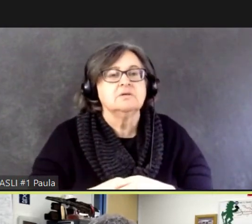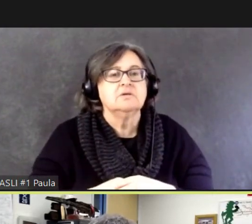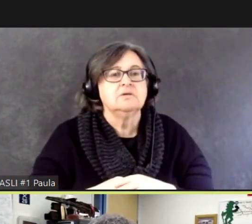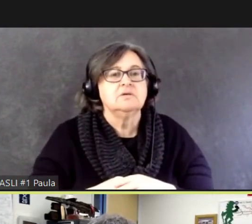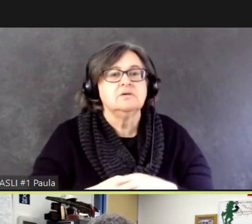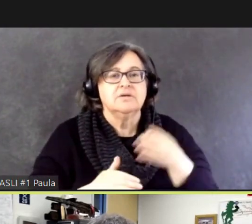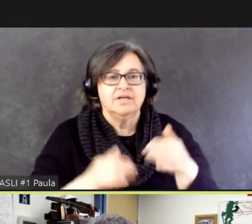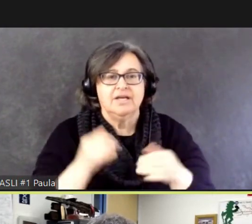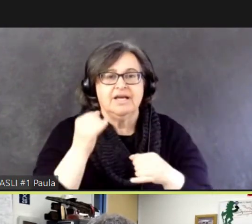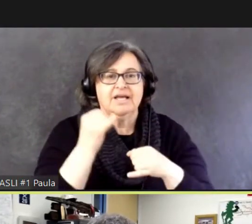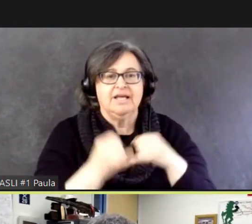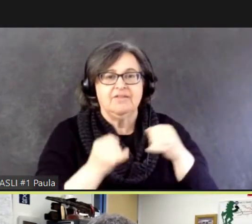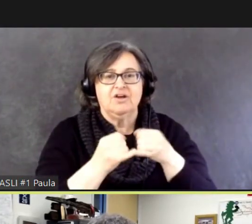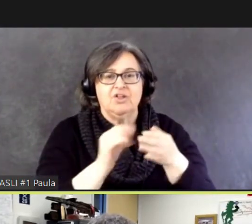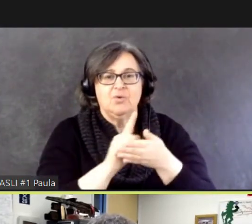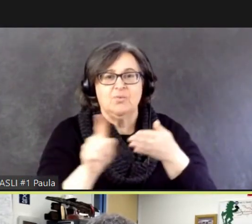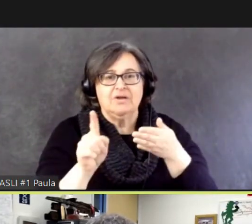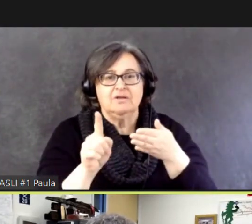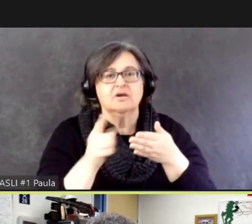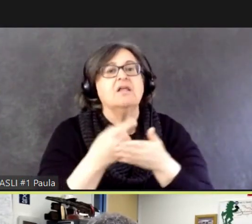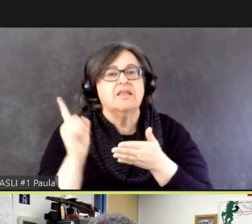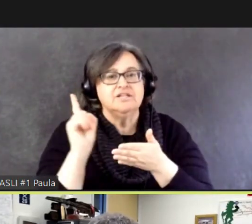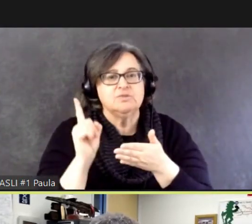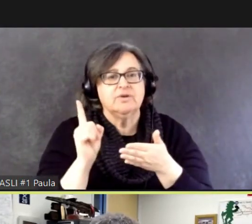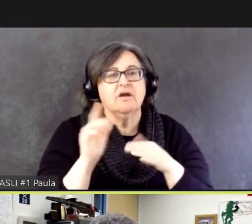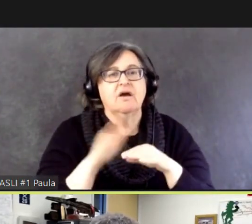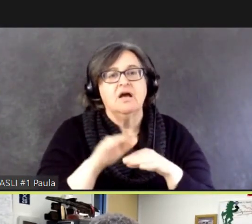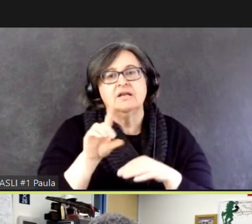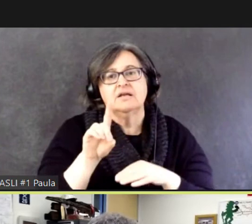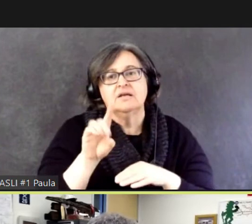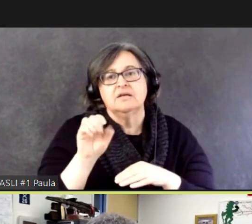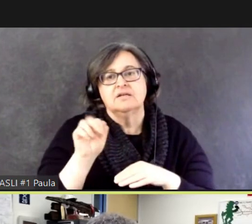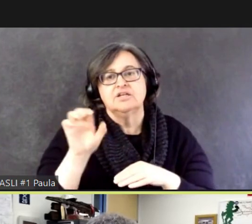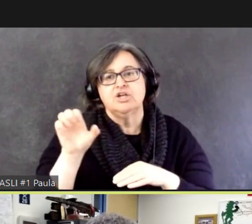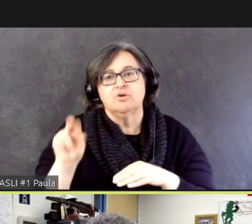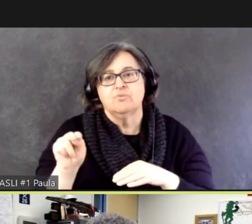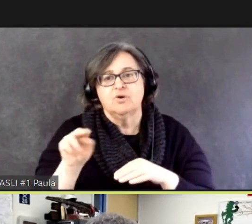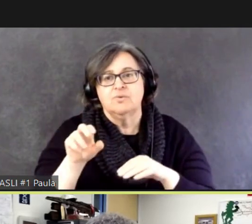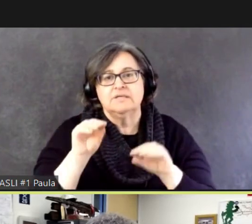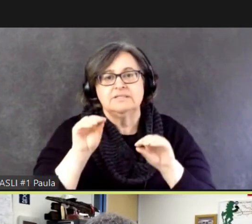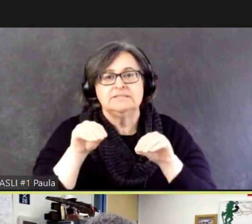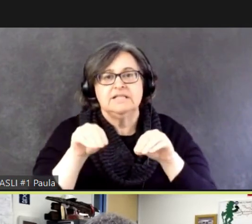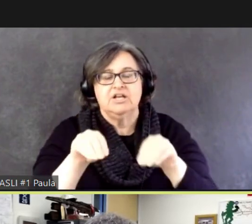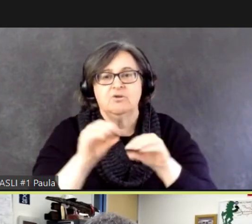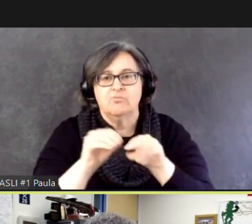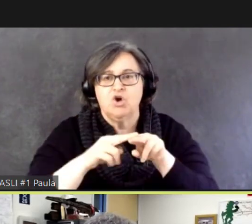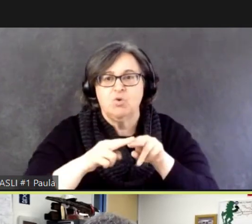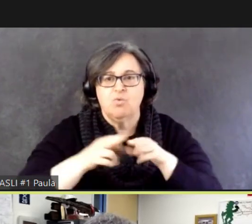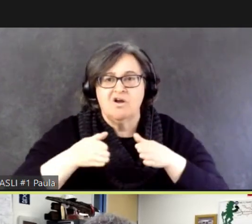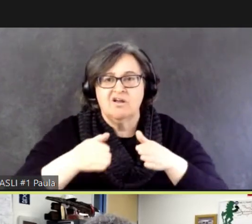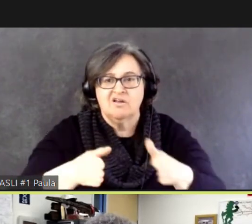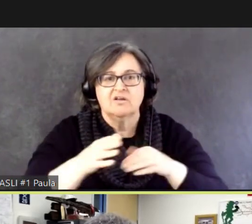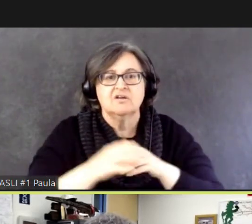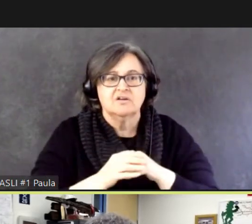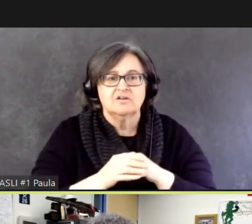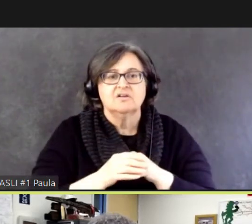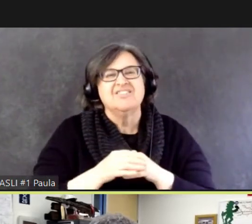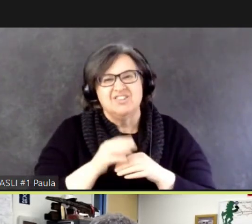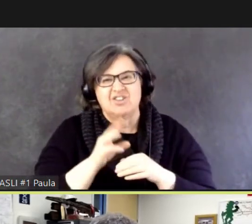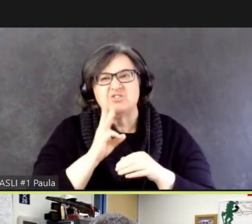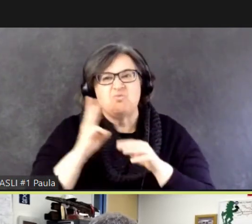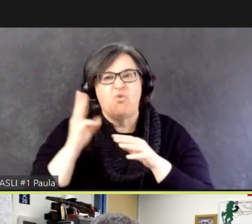So here's the last weekend on the Dearborn, where we installed more new rail being set in place. That rail gets a lot of deterioration from water